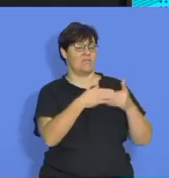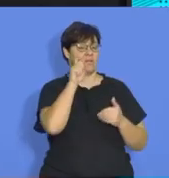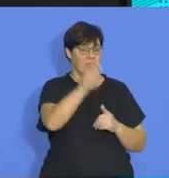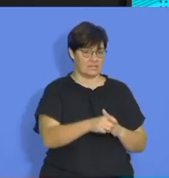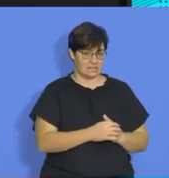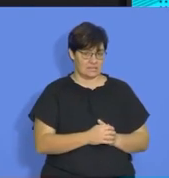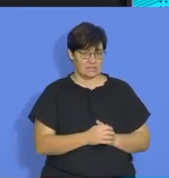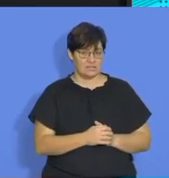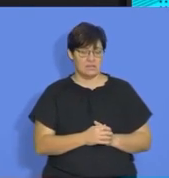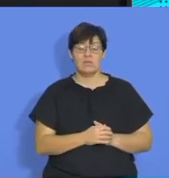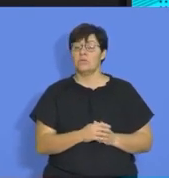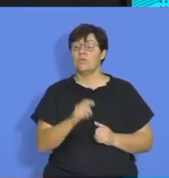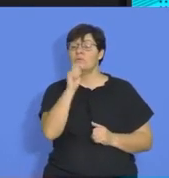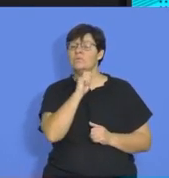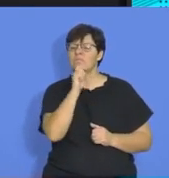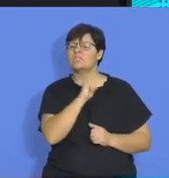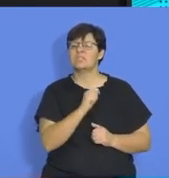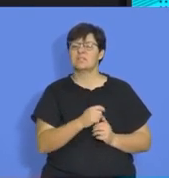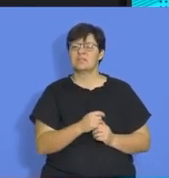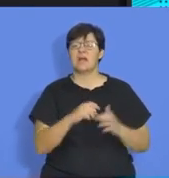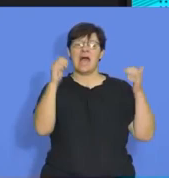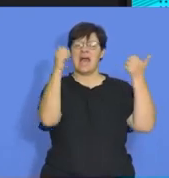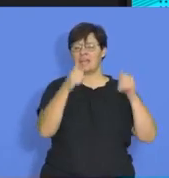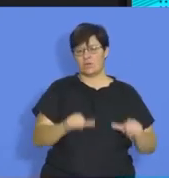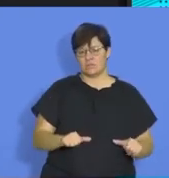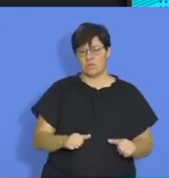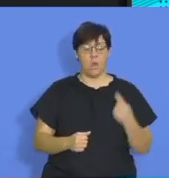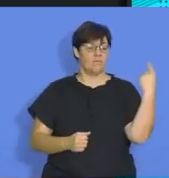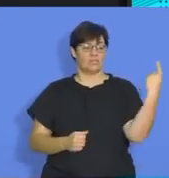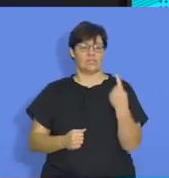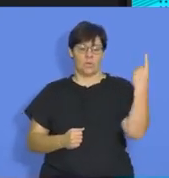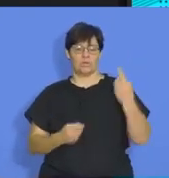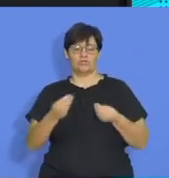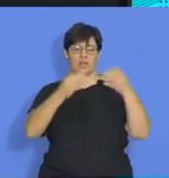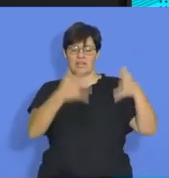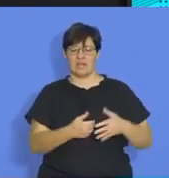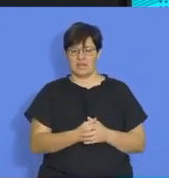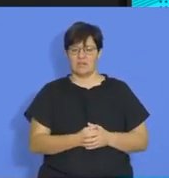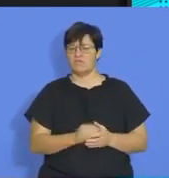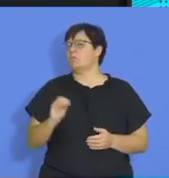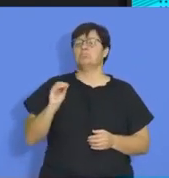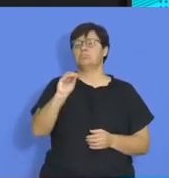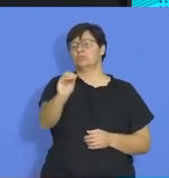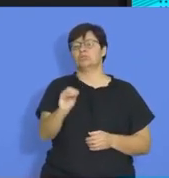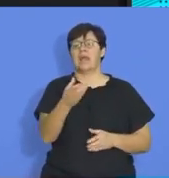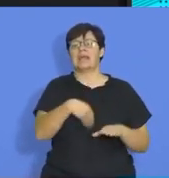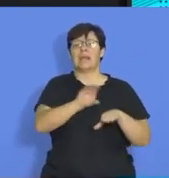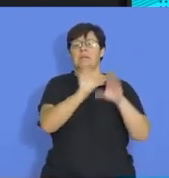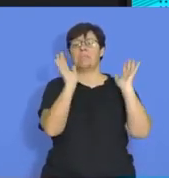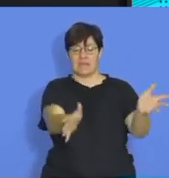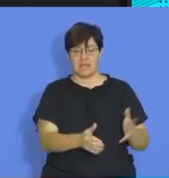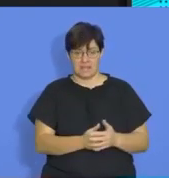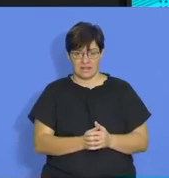careful, because remember, you are used to doing accounts of a sole trader, and normally we just write